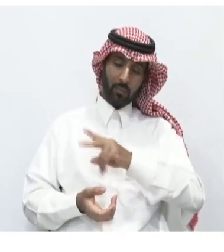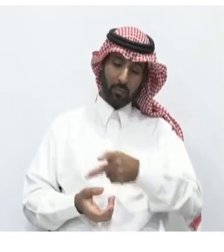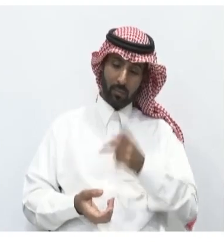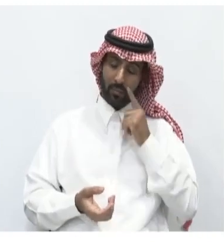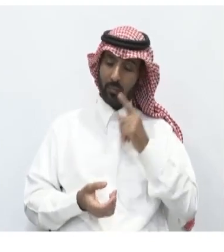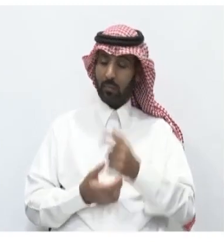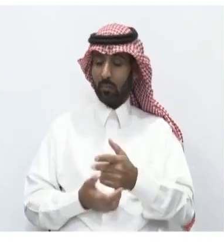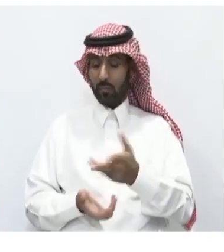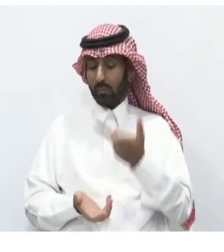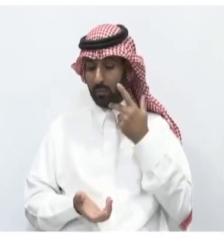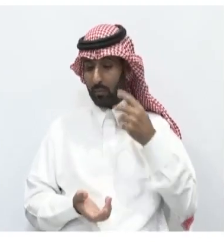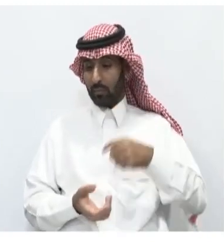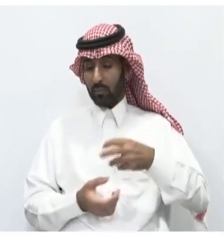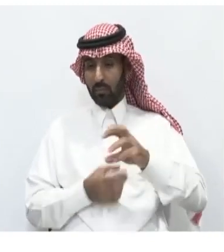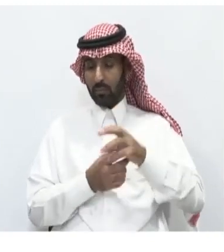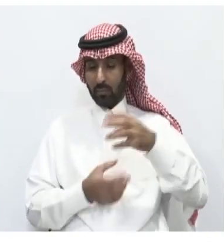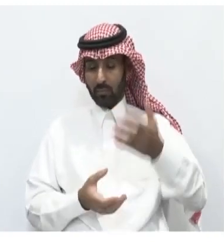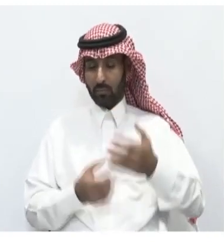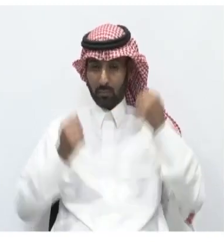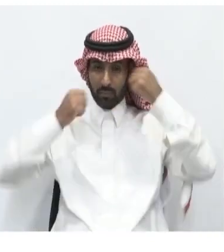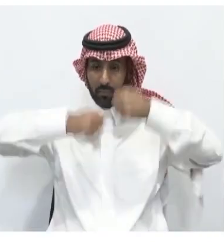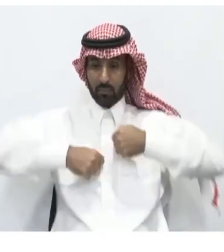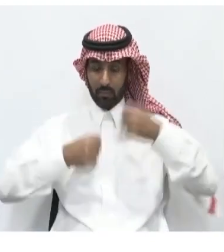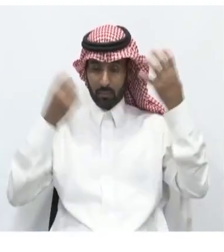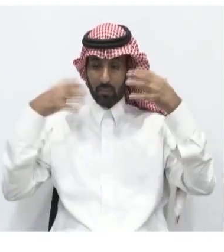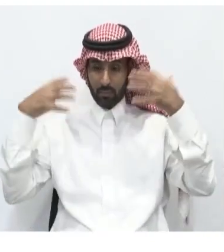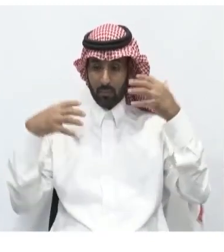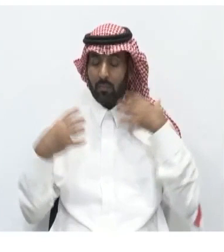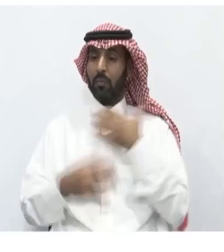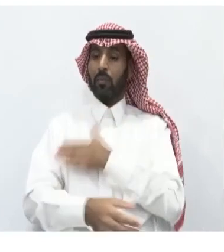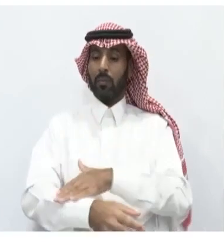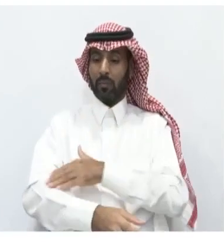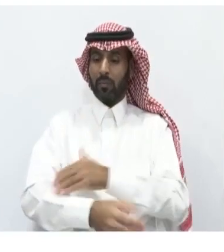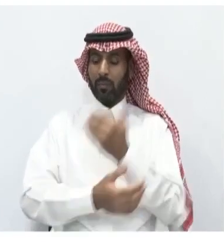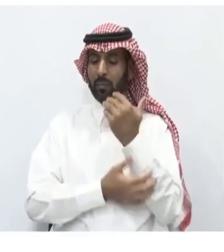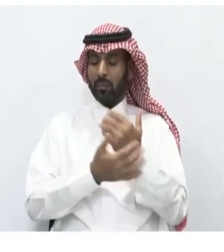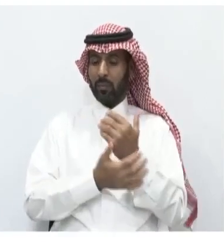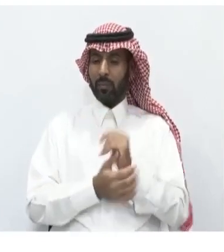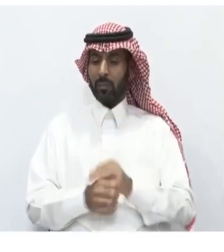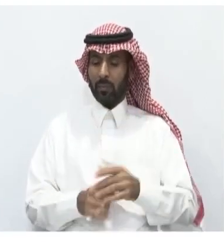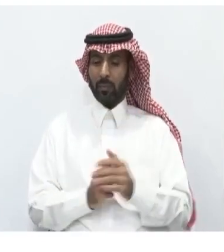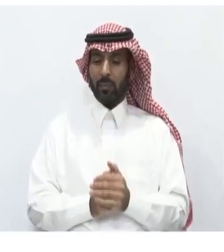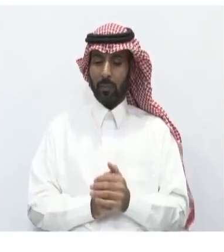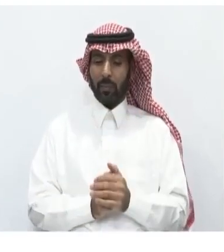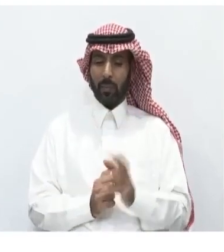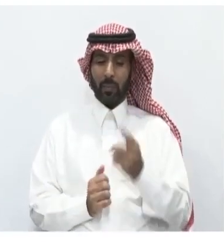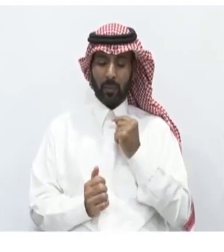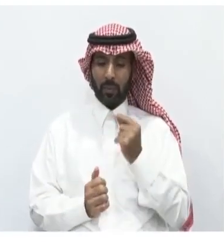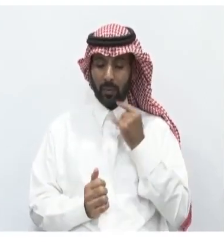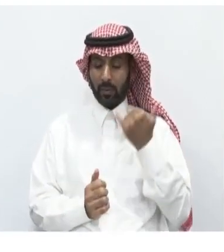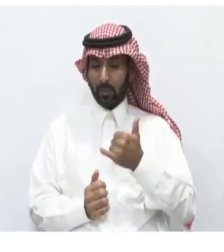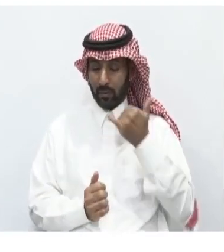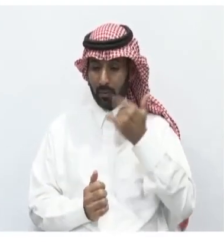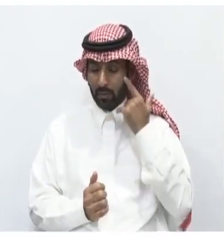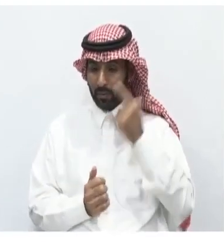pack essential items such as a light rain jacket, a fast drying towel, and some first aid equipment. It's important to